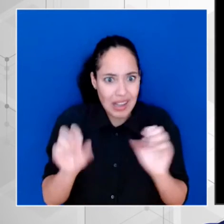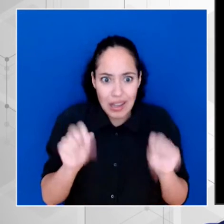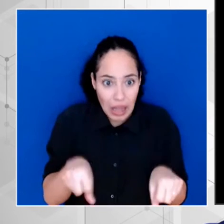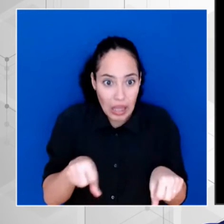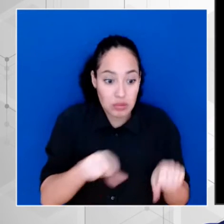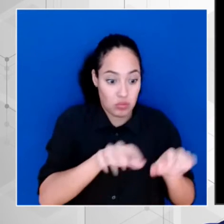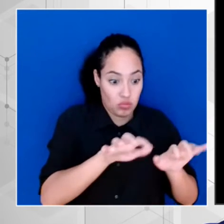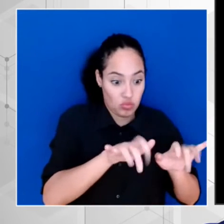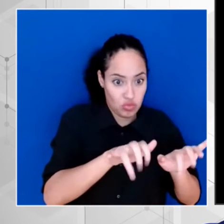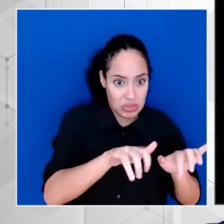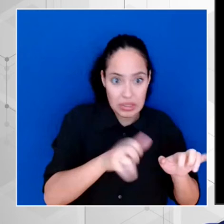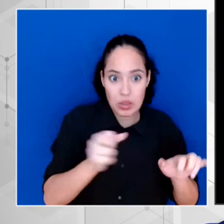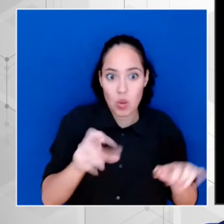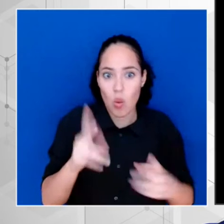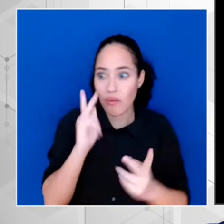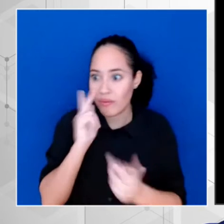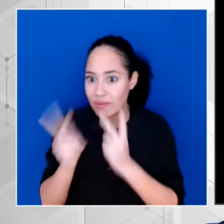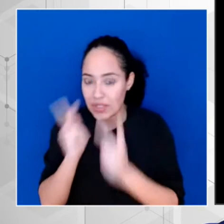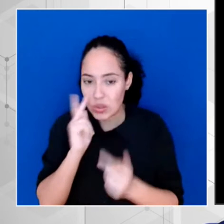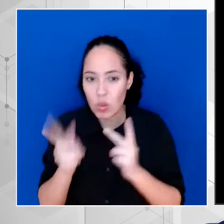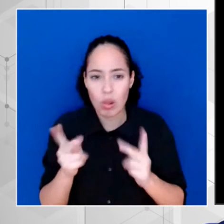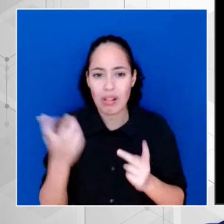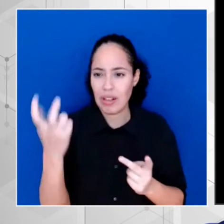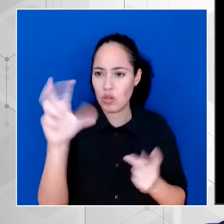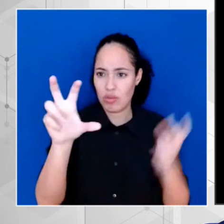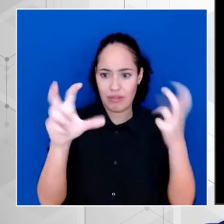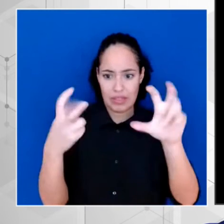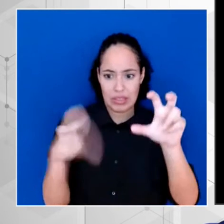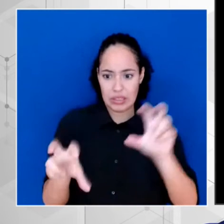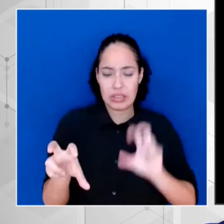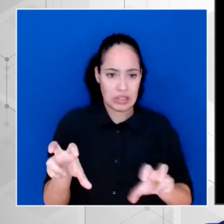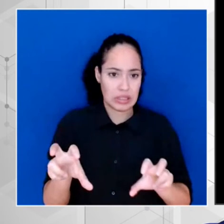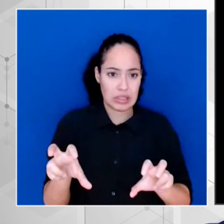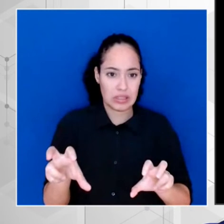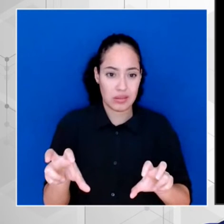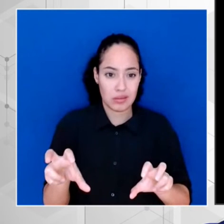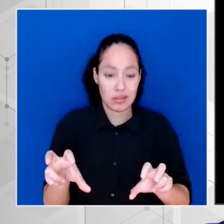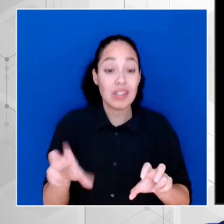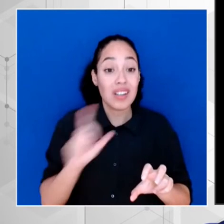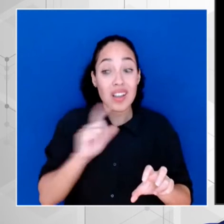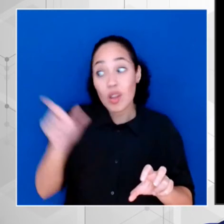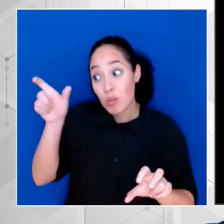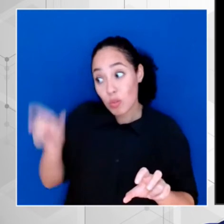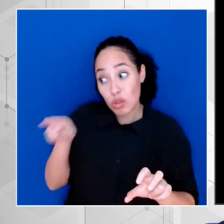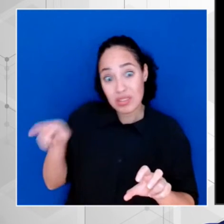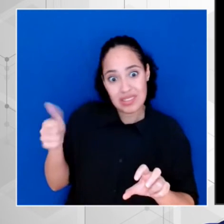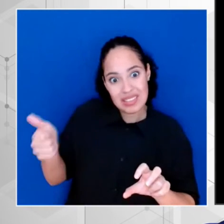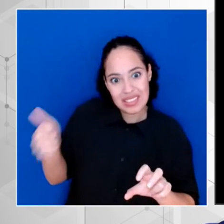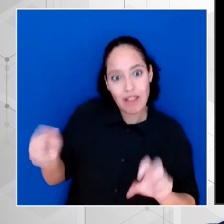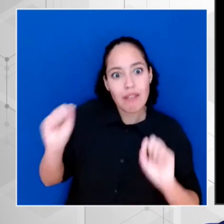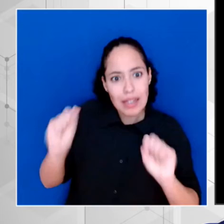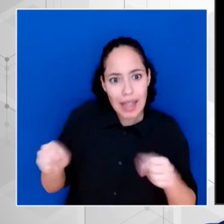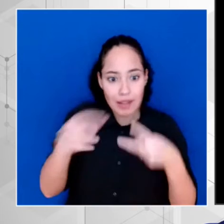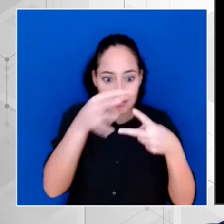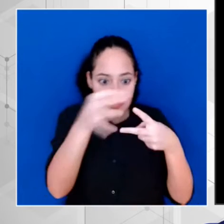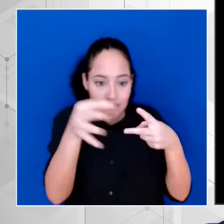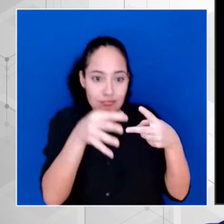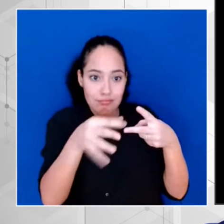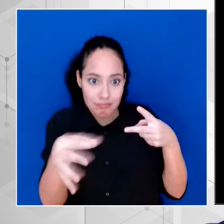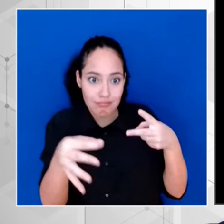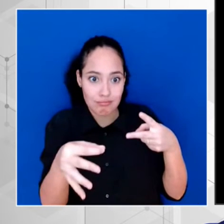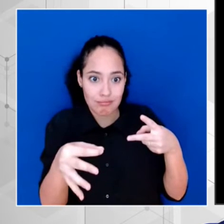are the best. Let the user customize. For video tutorials, always provide audio as